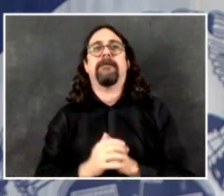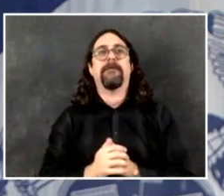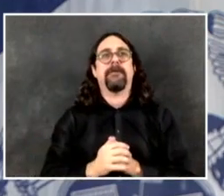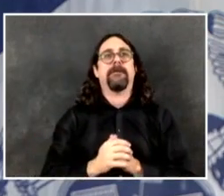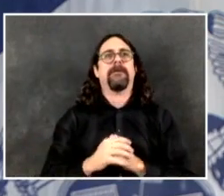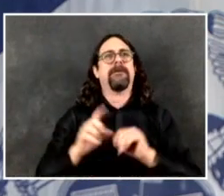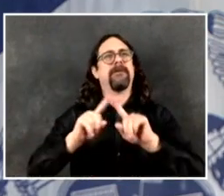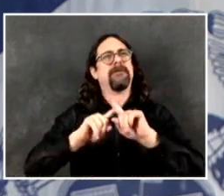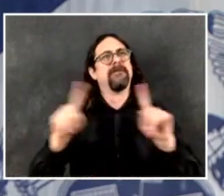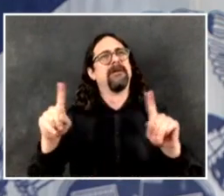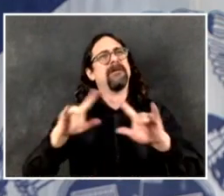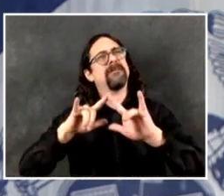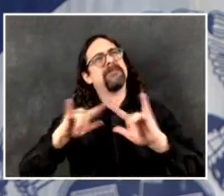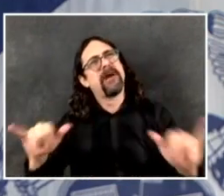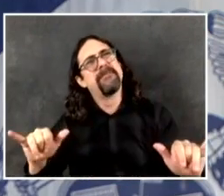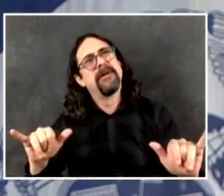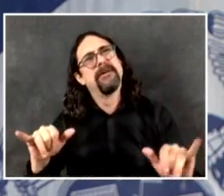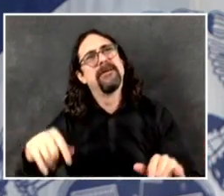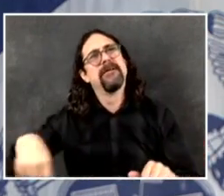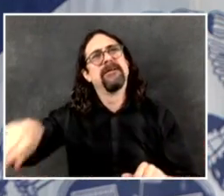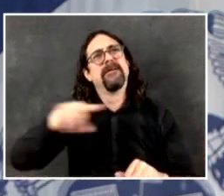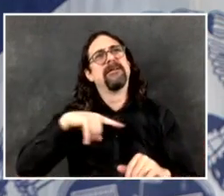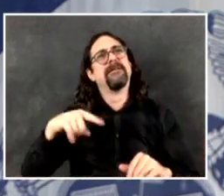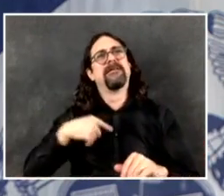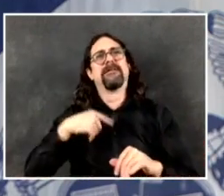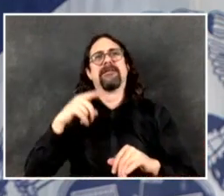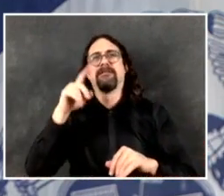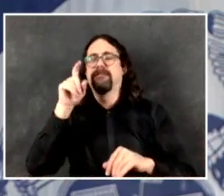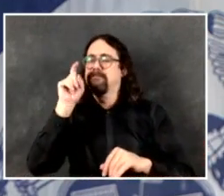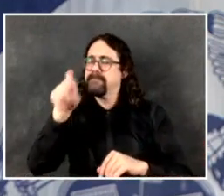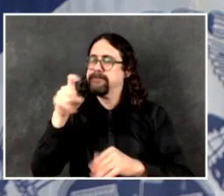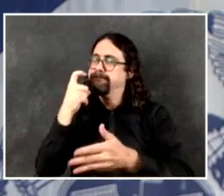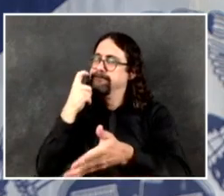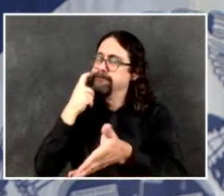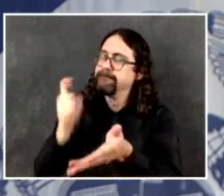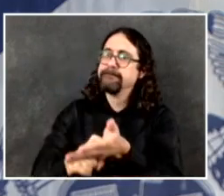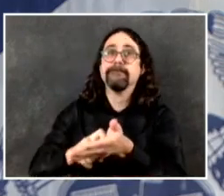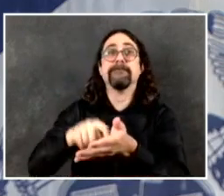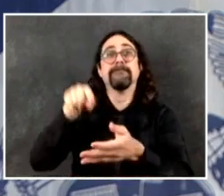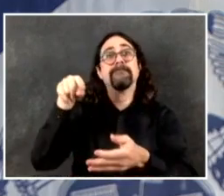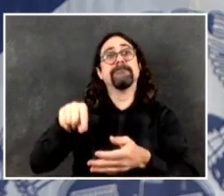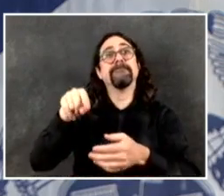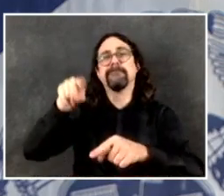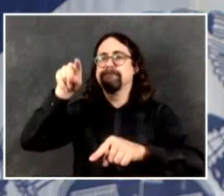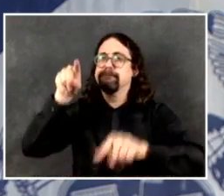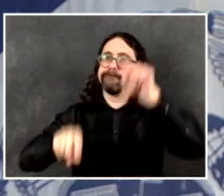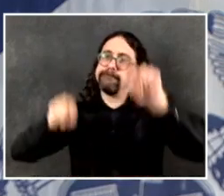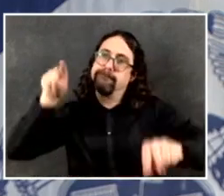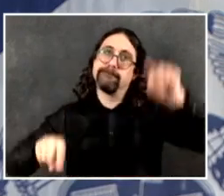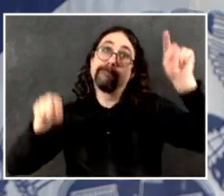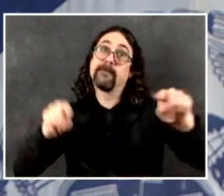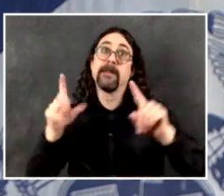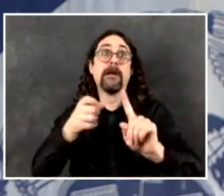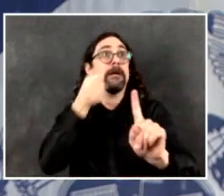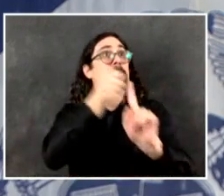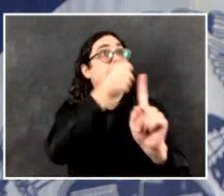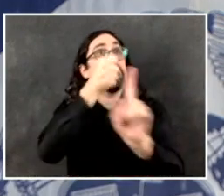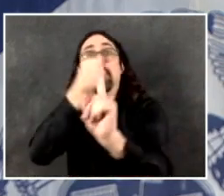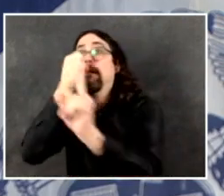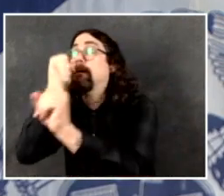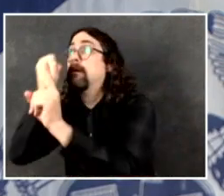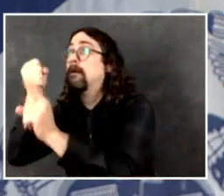in this crisis. We have to talk about how we fight these disparities now, in the work we're doing now, and